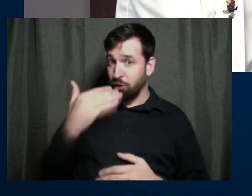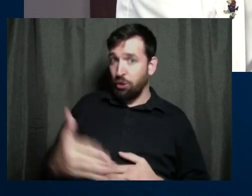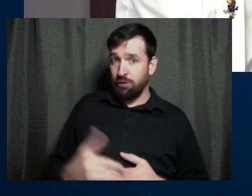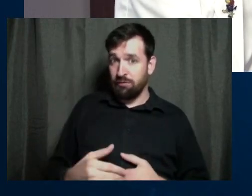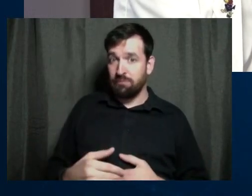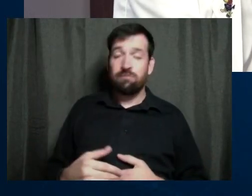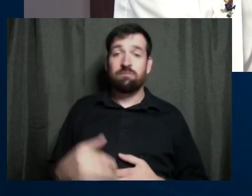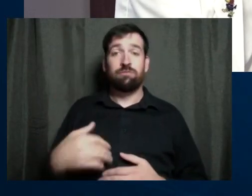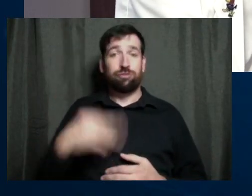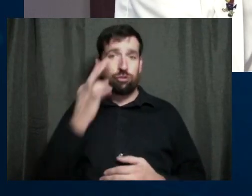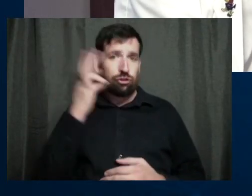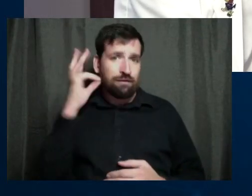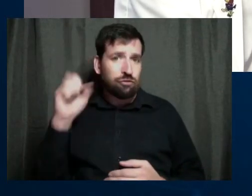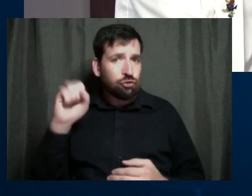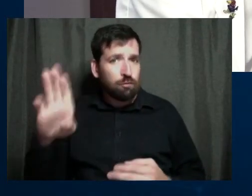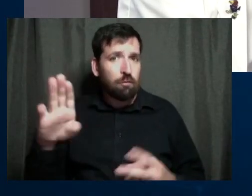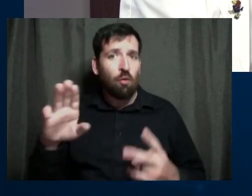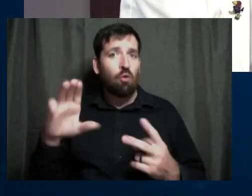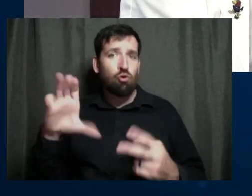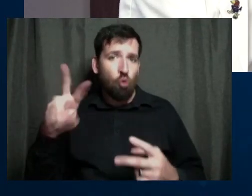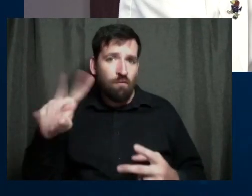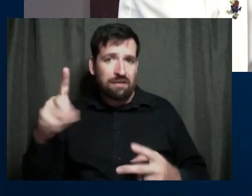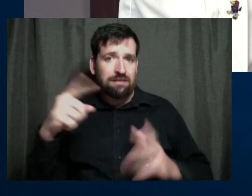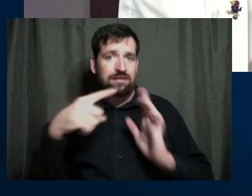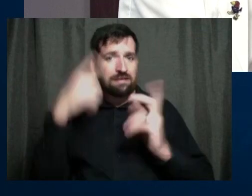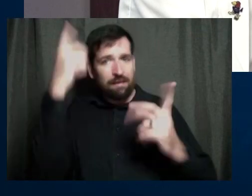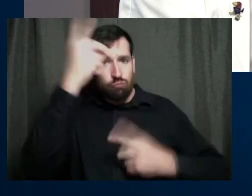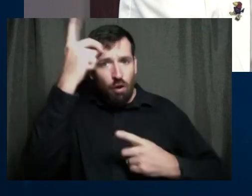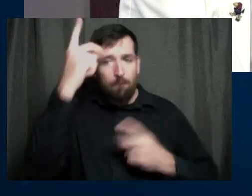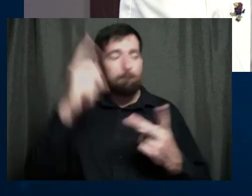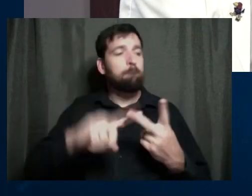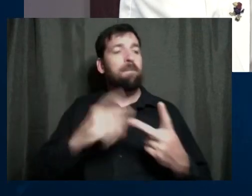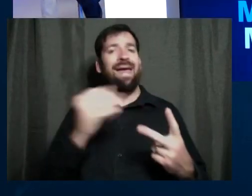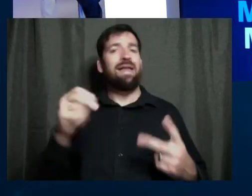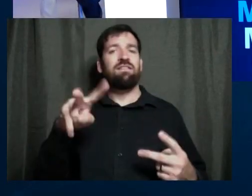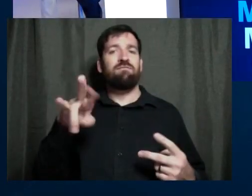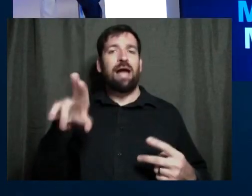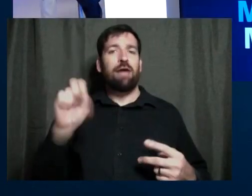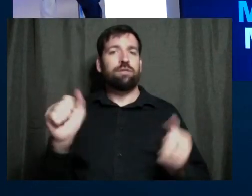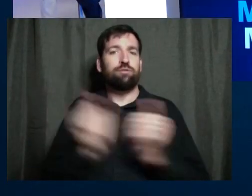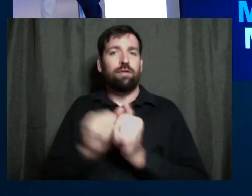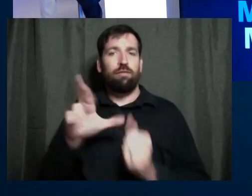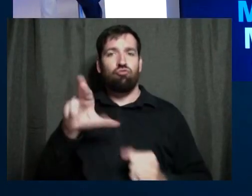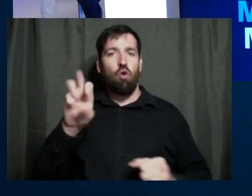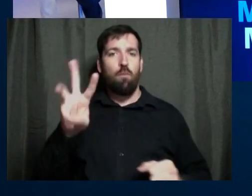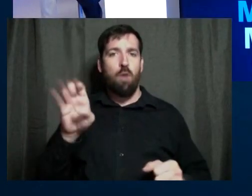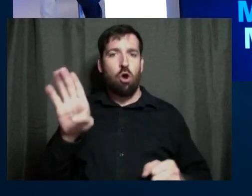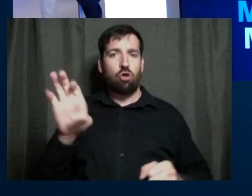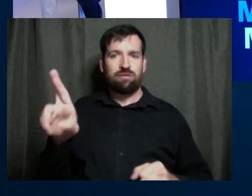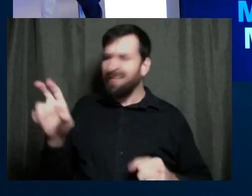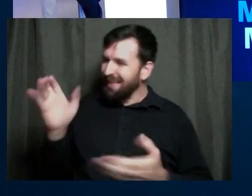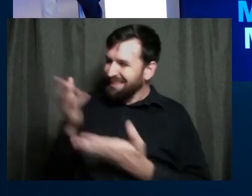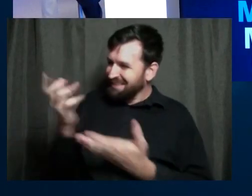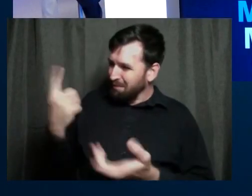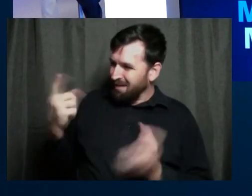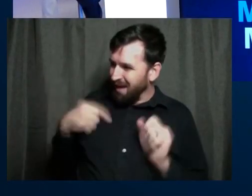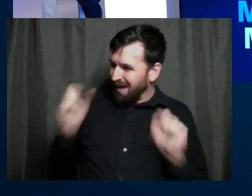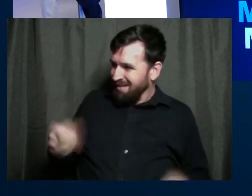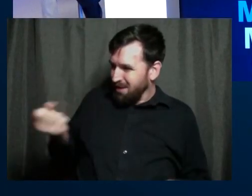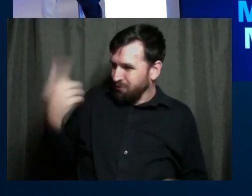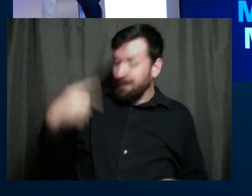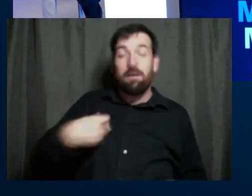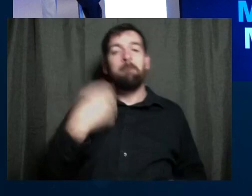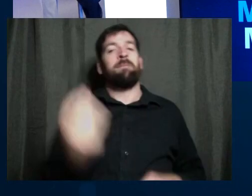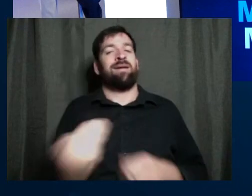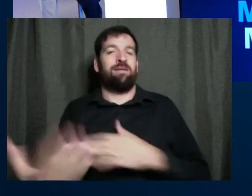Super Bowl COVID syndrome, and I got the virus with crowbars. It's a good Monday. Things like I can understand. So it's a Monday morning. Speaking our language. Yeah,